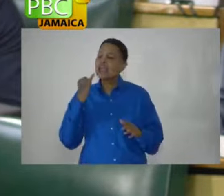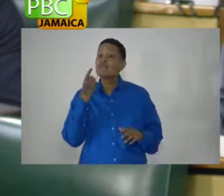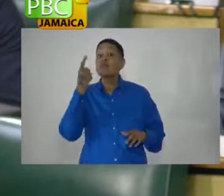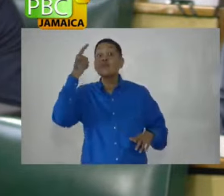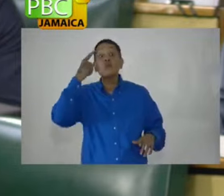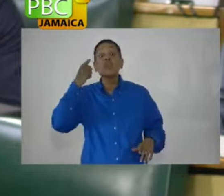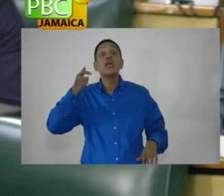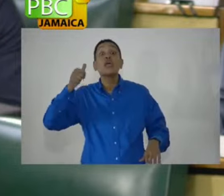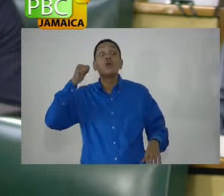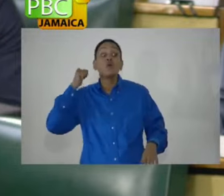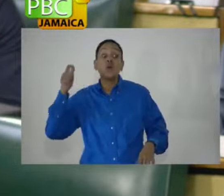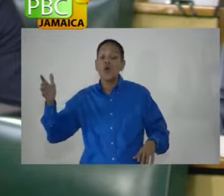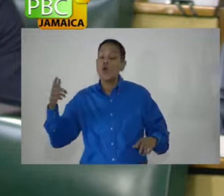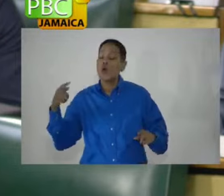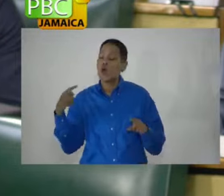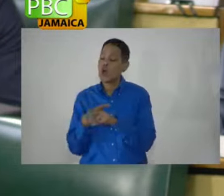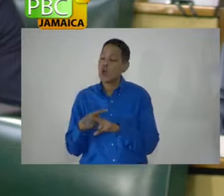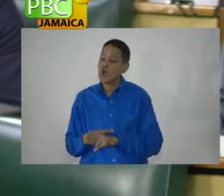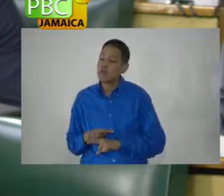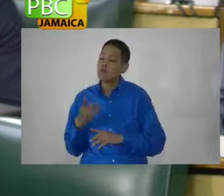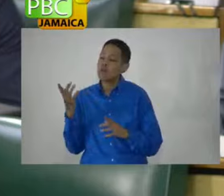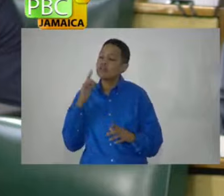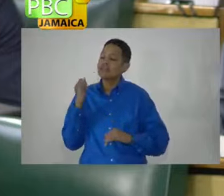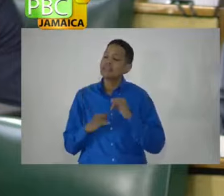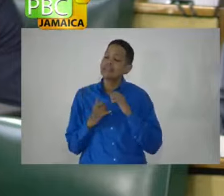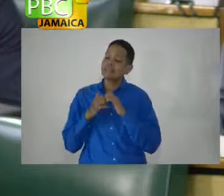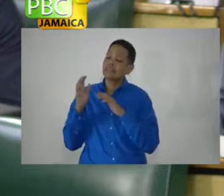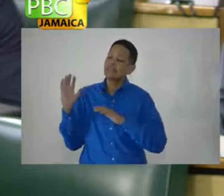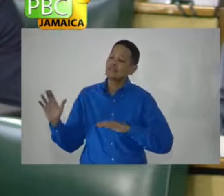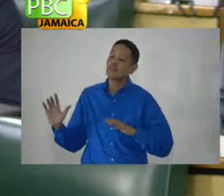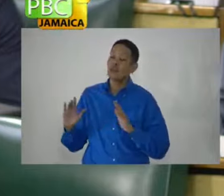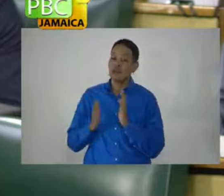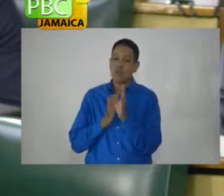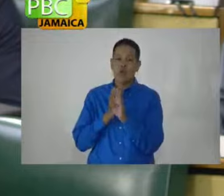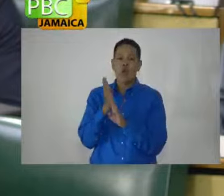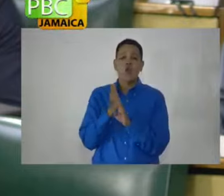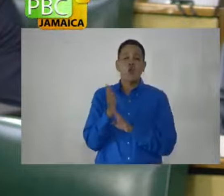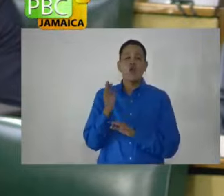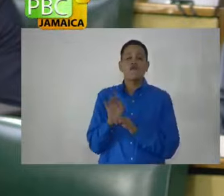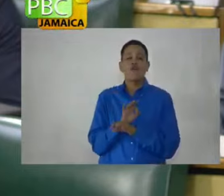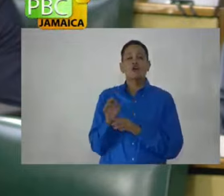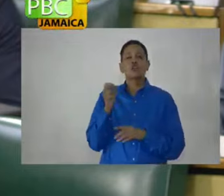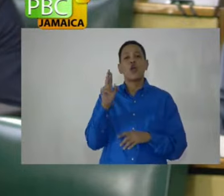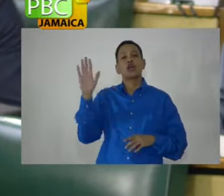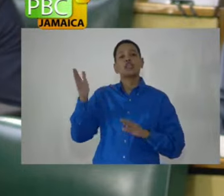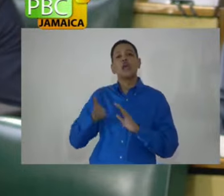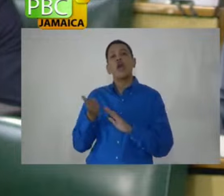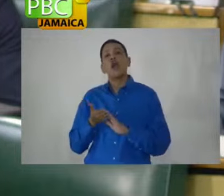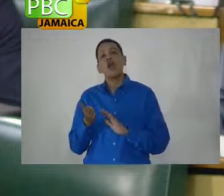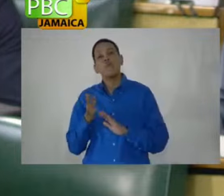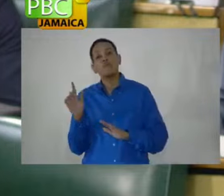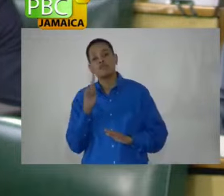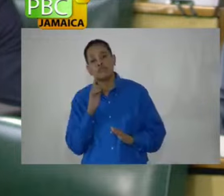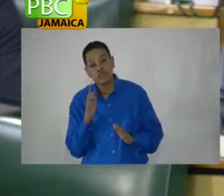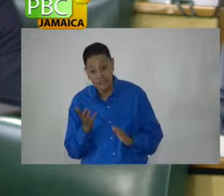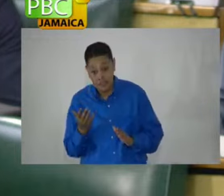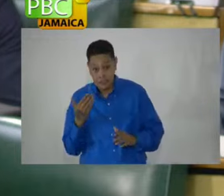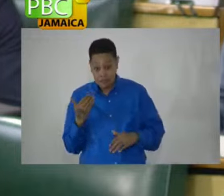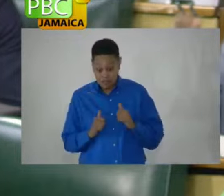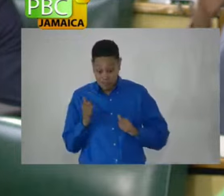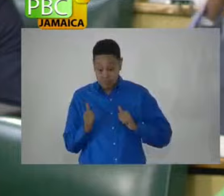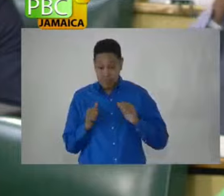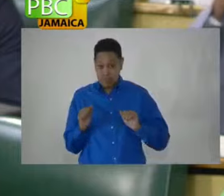think it won't compromise the institution's core function or its operational capacity.